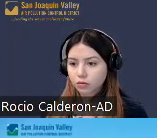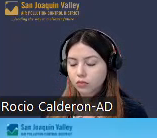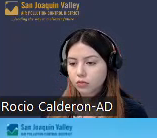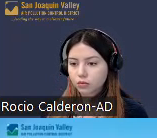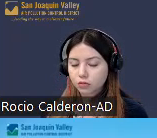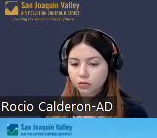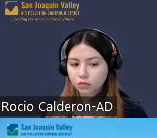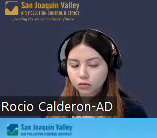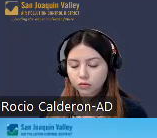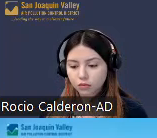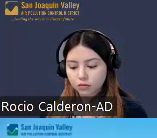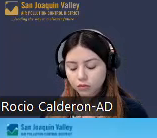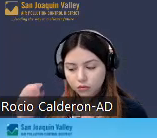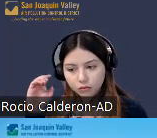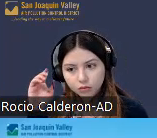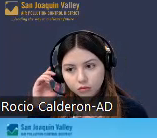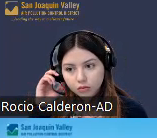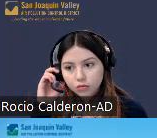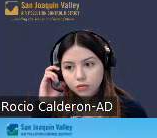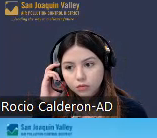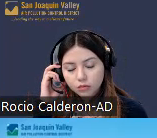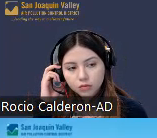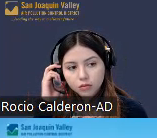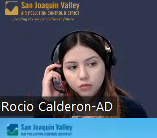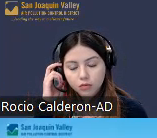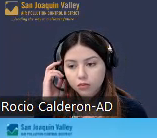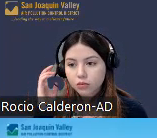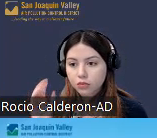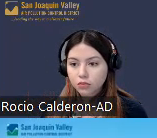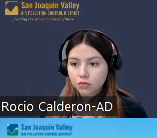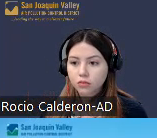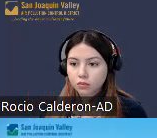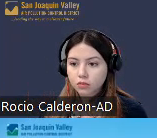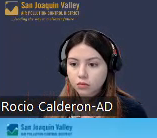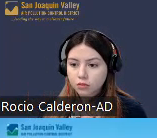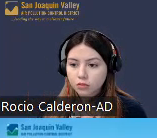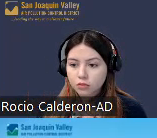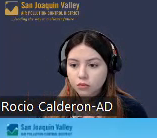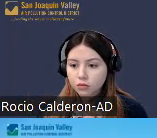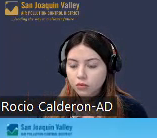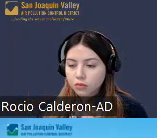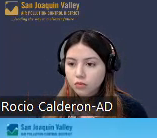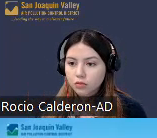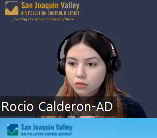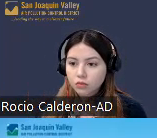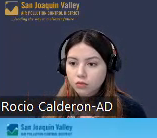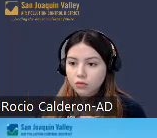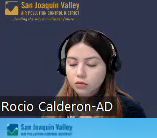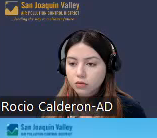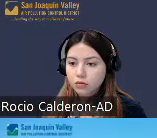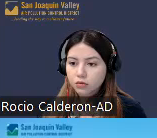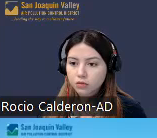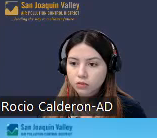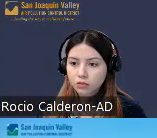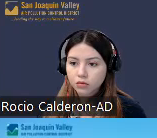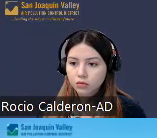that are coming out of that smoke is quite different than coming